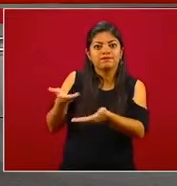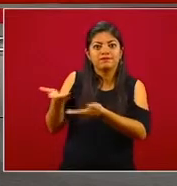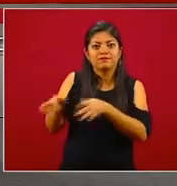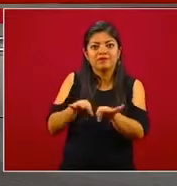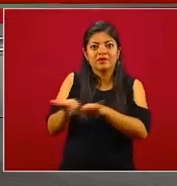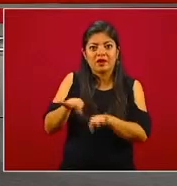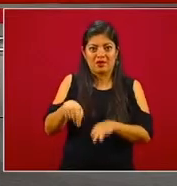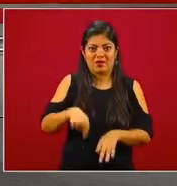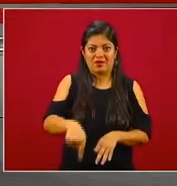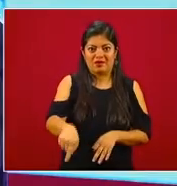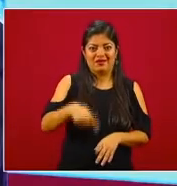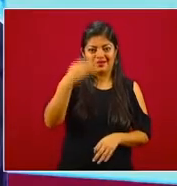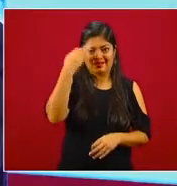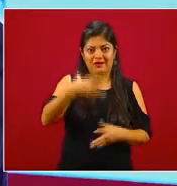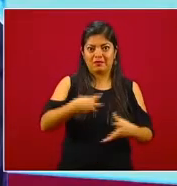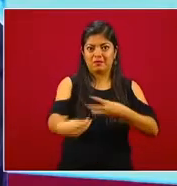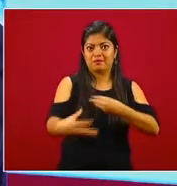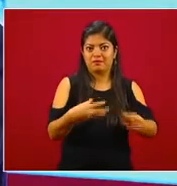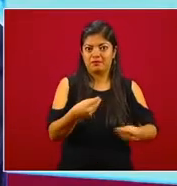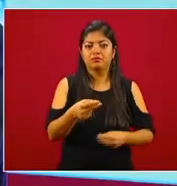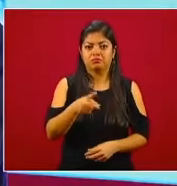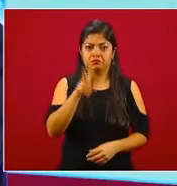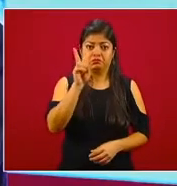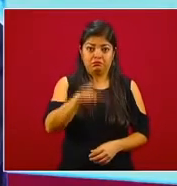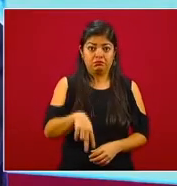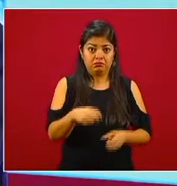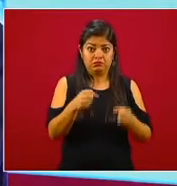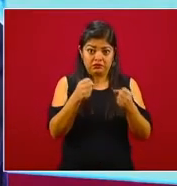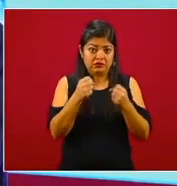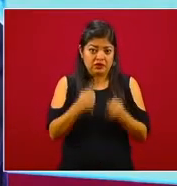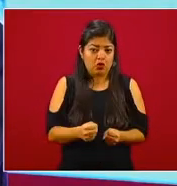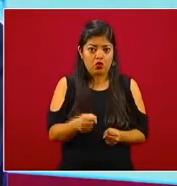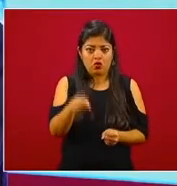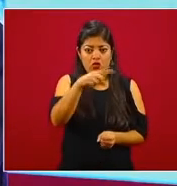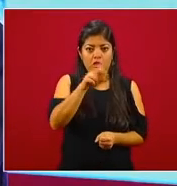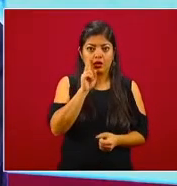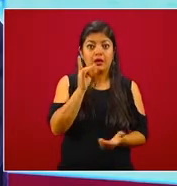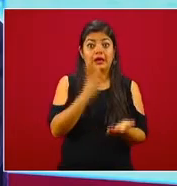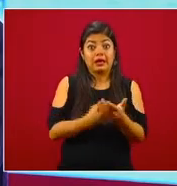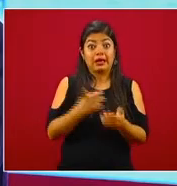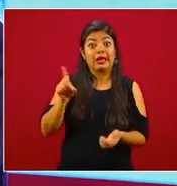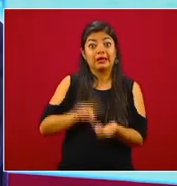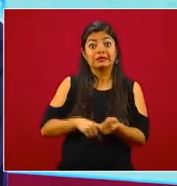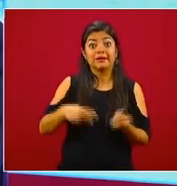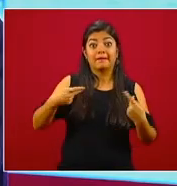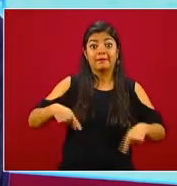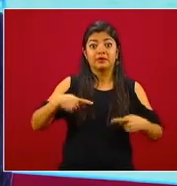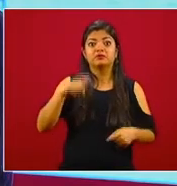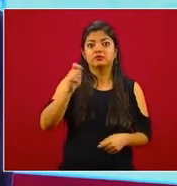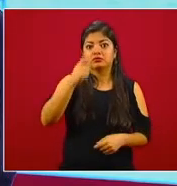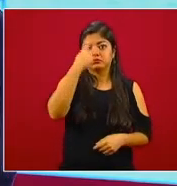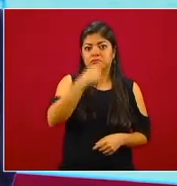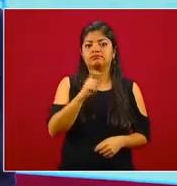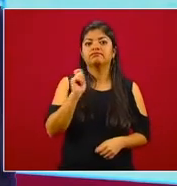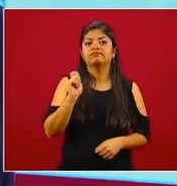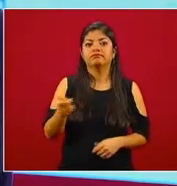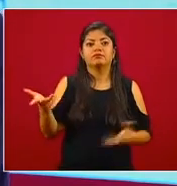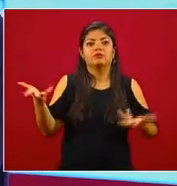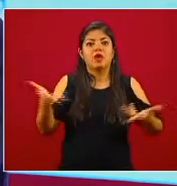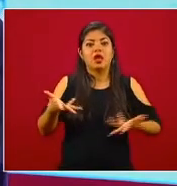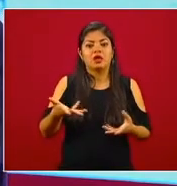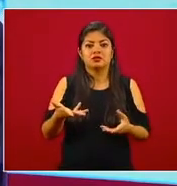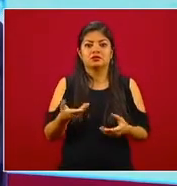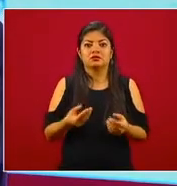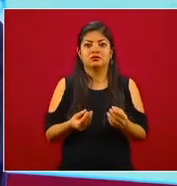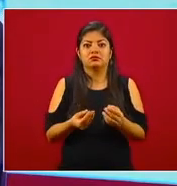pandemia, science in y terms verán of que our justamente las legislation to personas que surveil this ellas van a particular mencionar pandemic. son You quienes will han notice producido that the estas people they